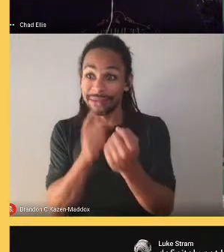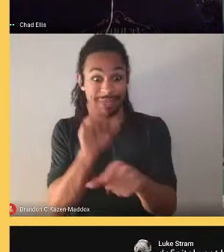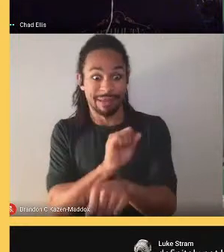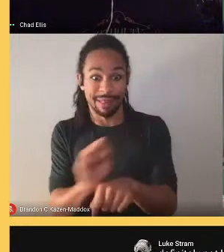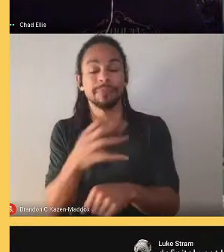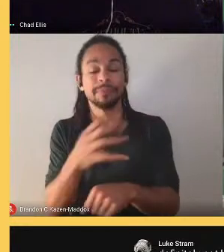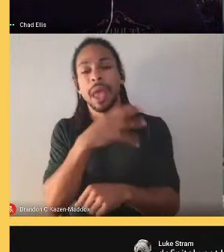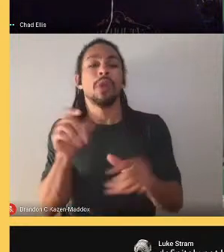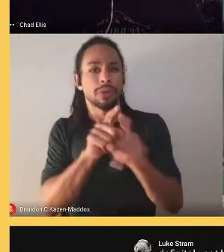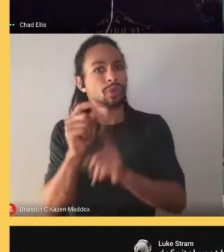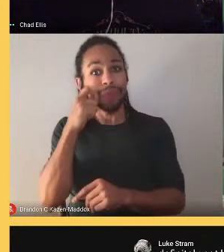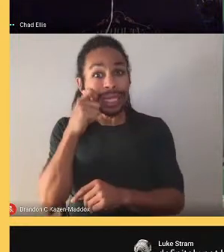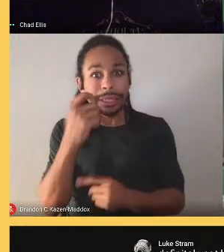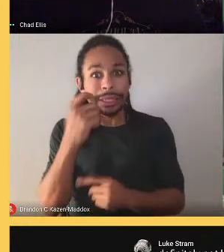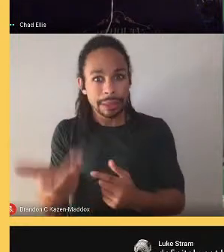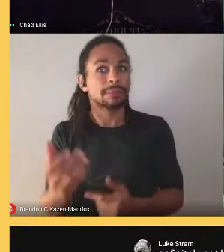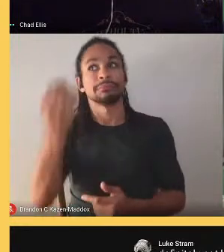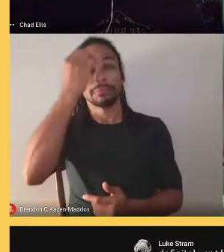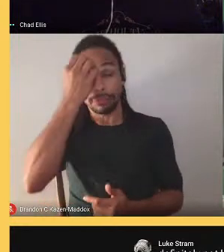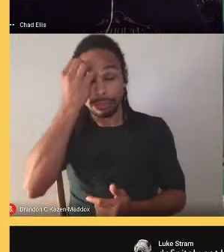know, in that time,